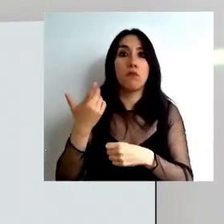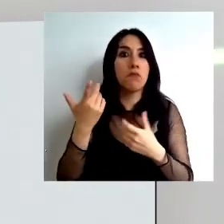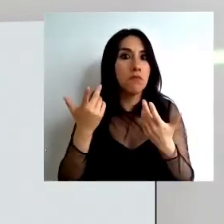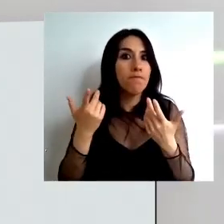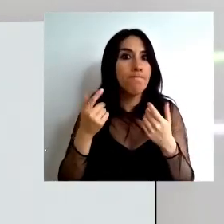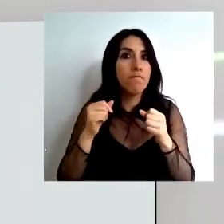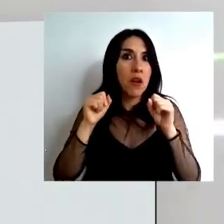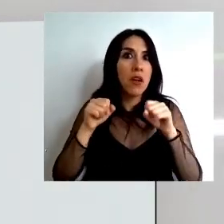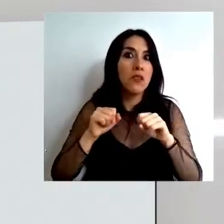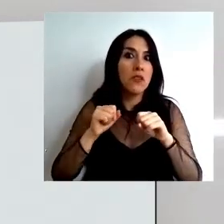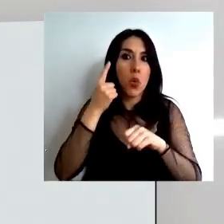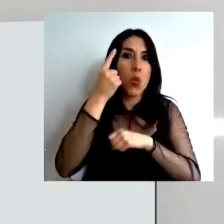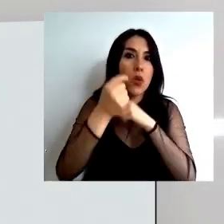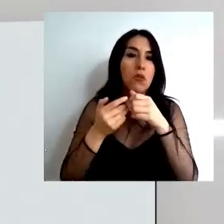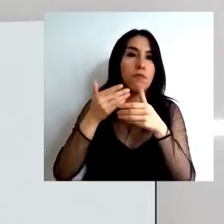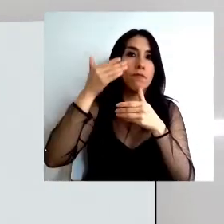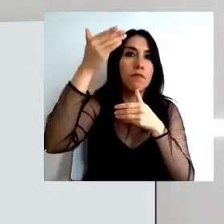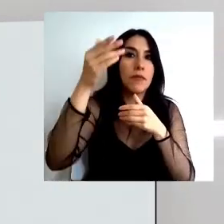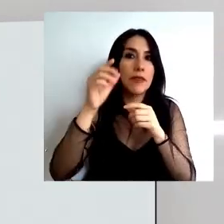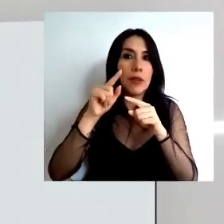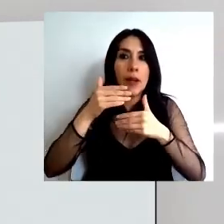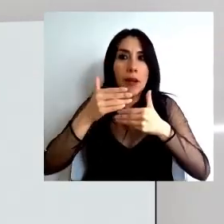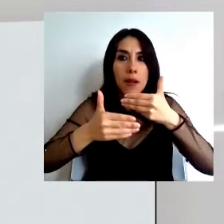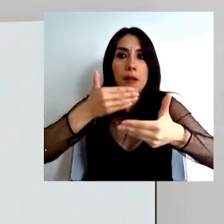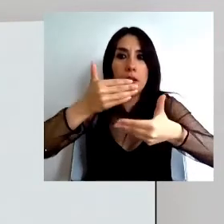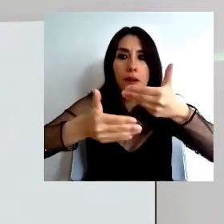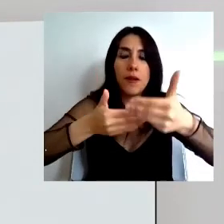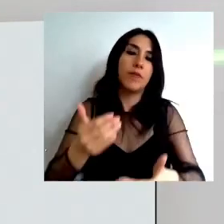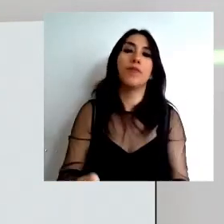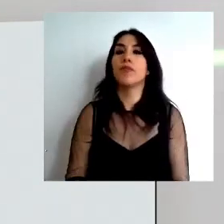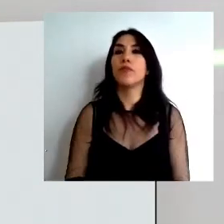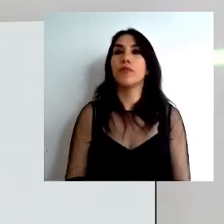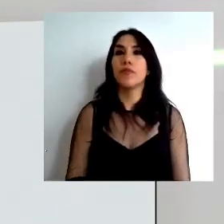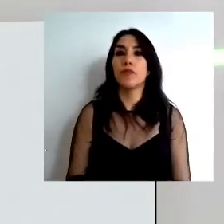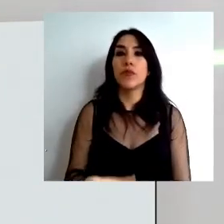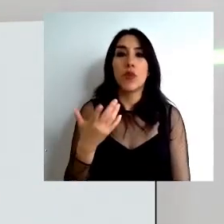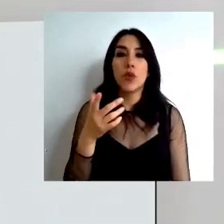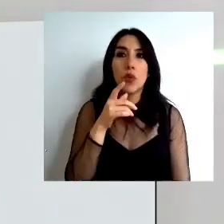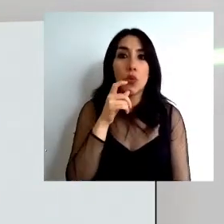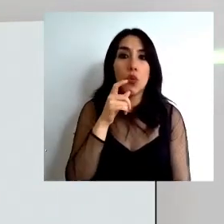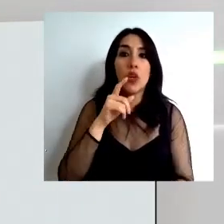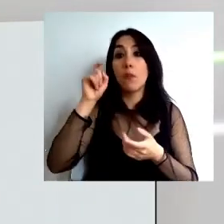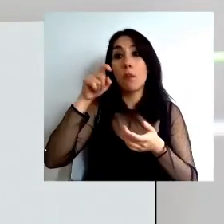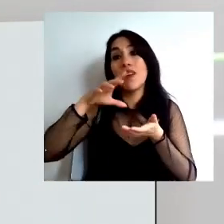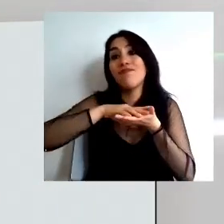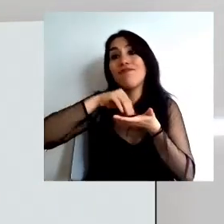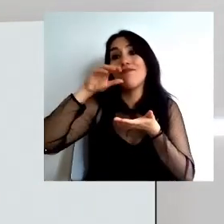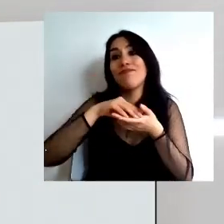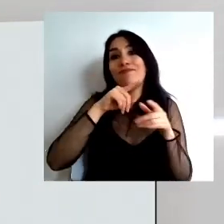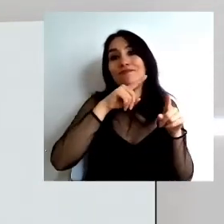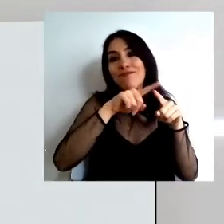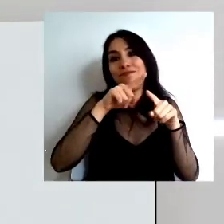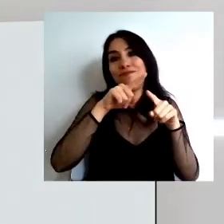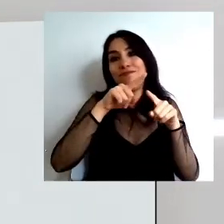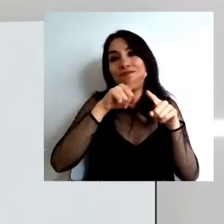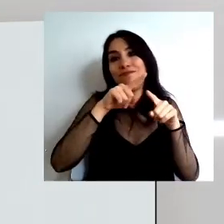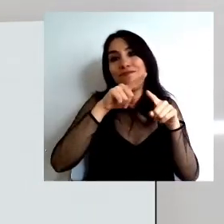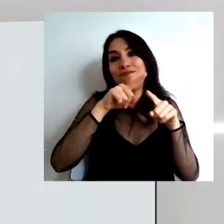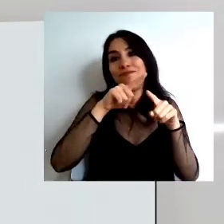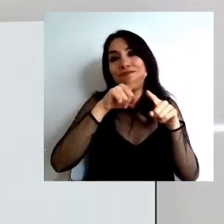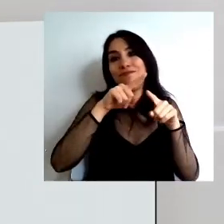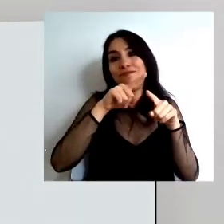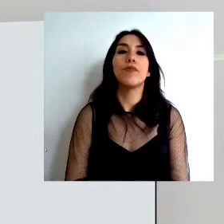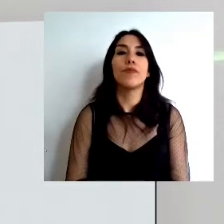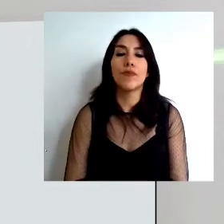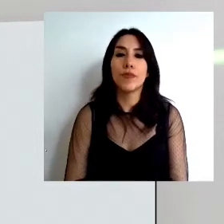learn next things, or they have to see, okay, the what I'm doing now will not be the same what